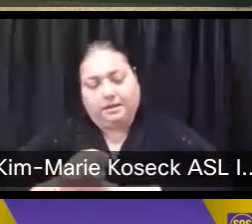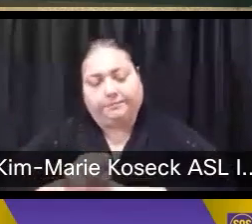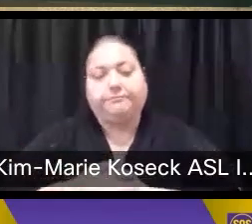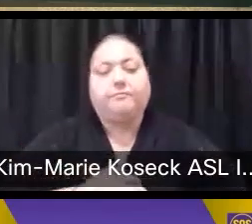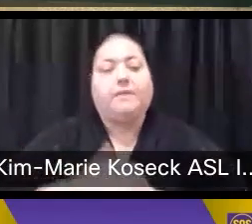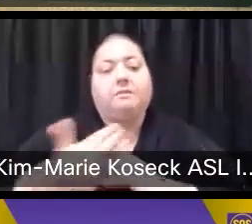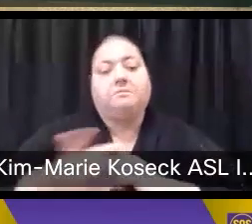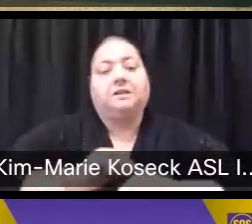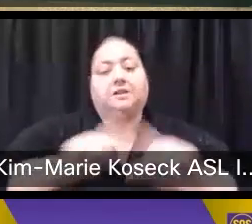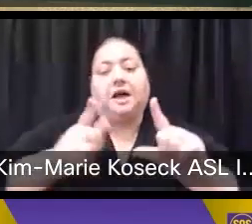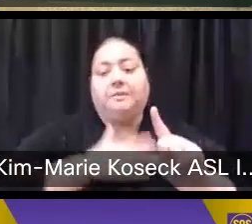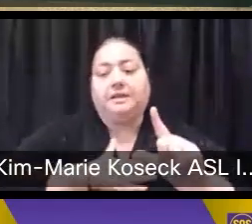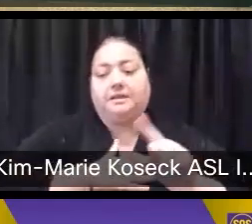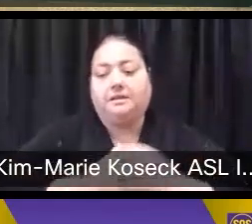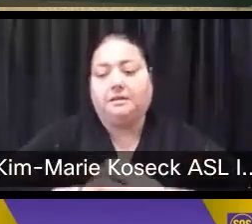please.